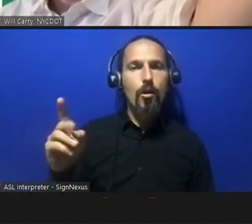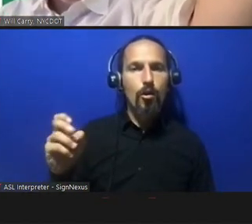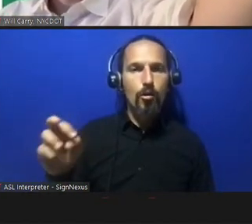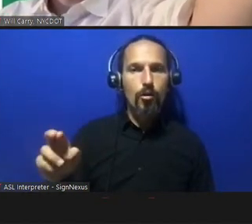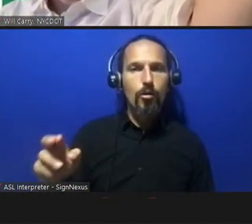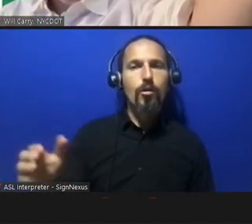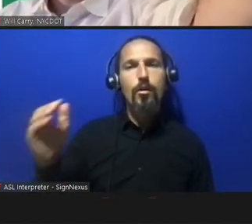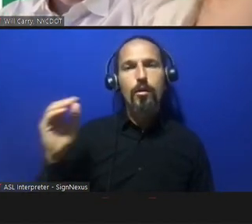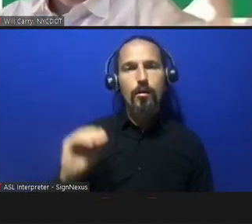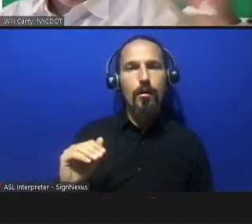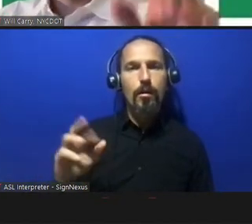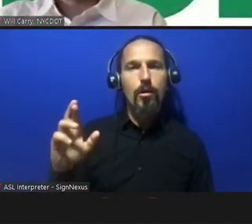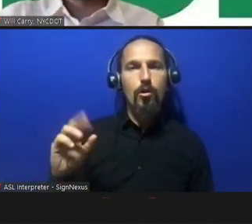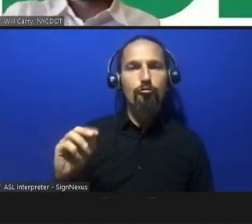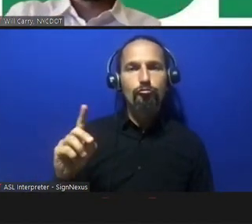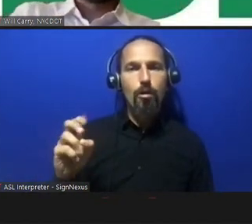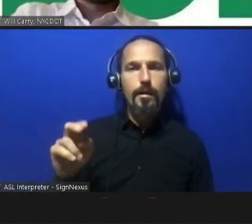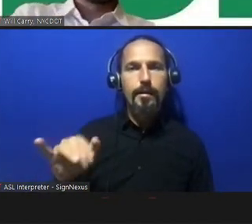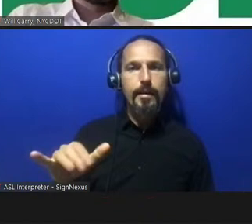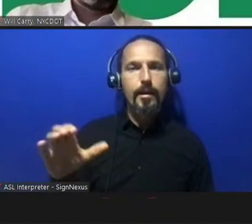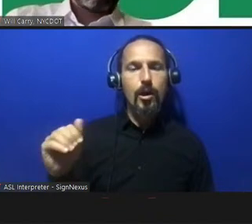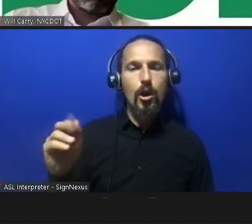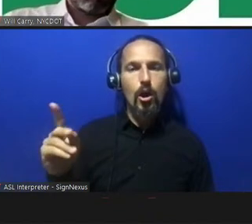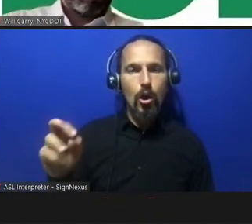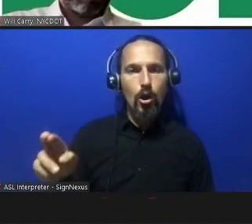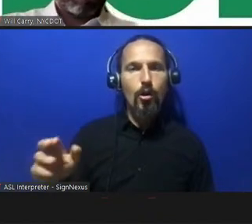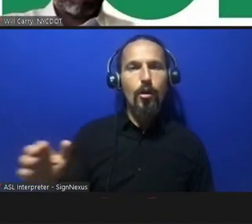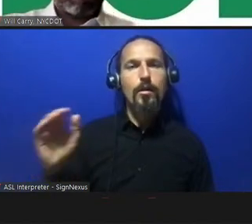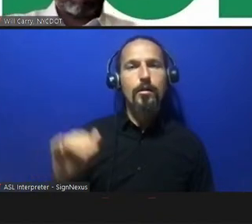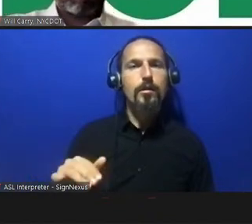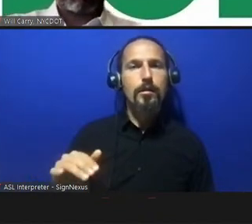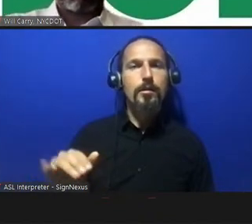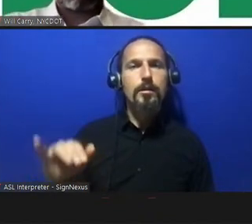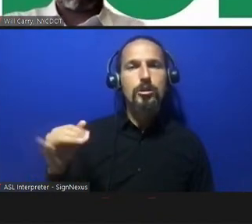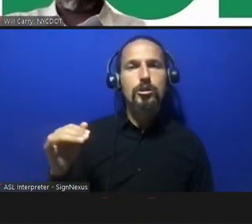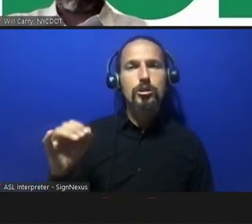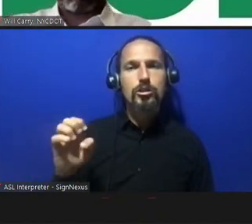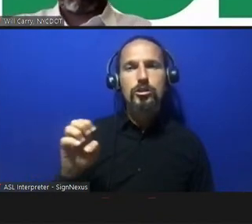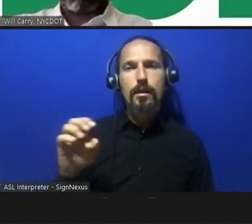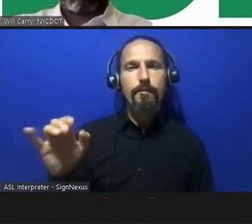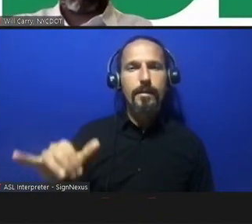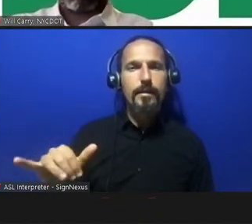the next speaker is rodney carter followed by jeffy tuller